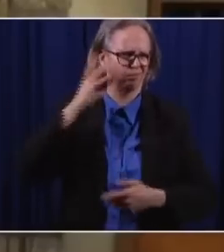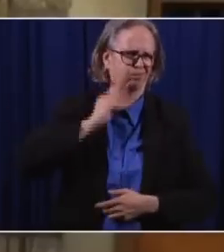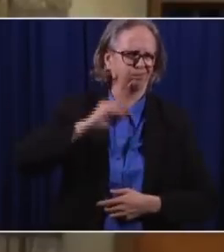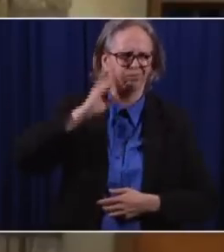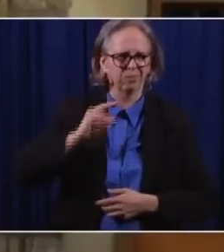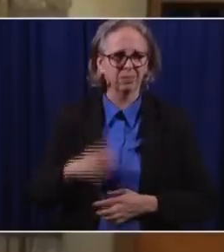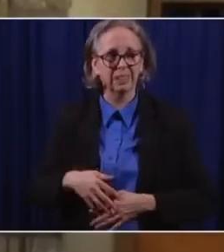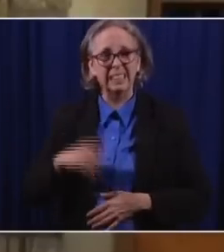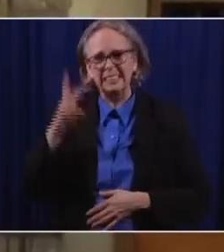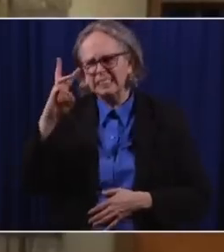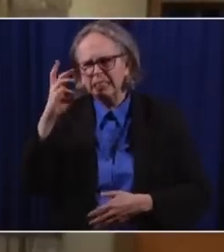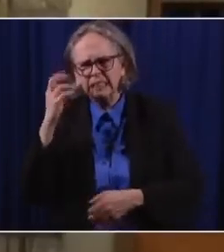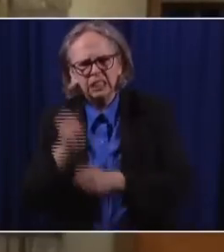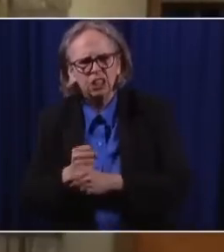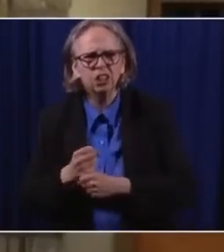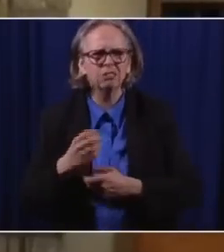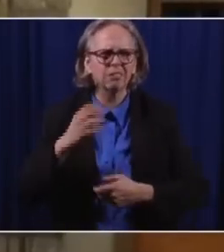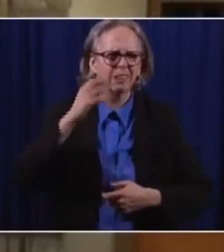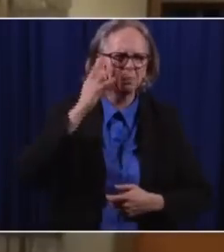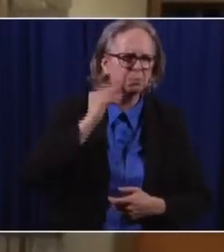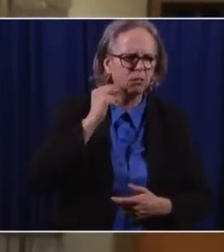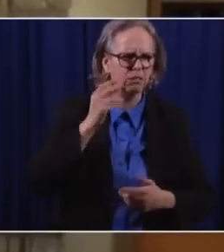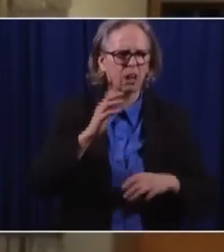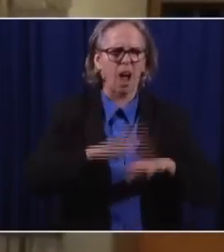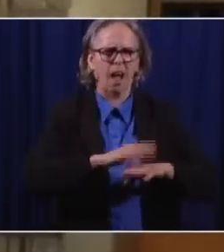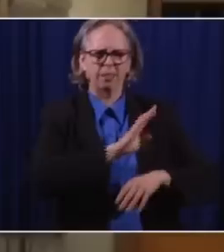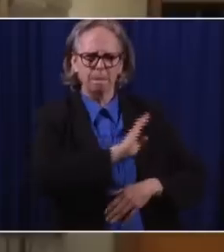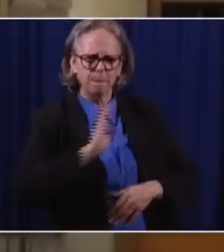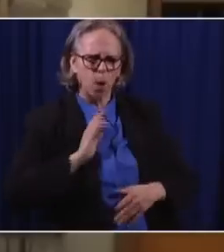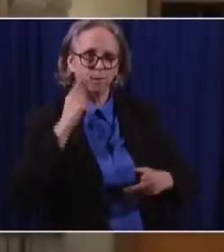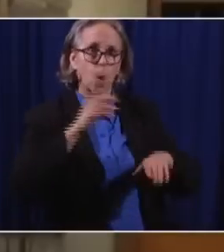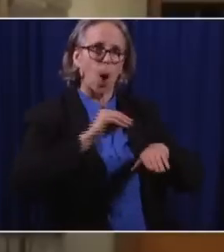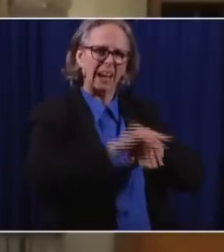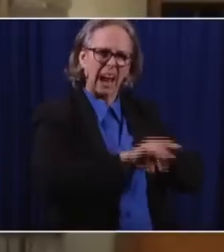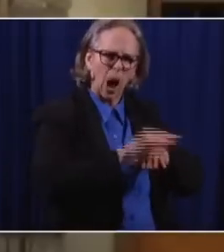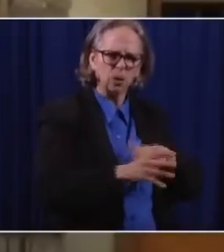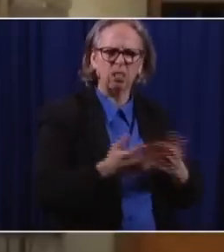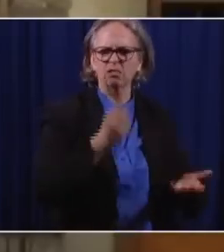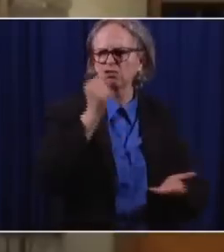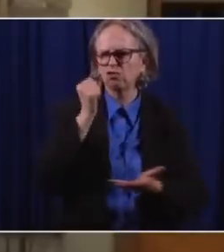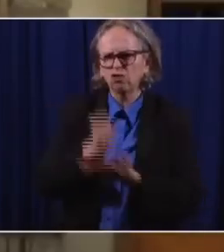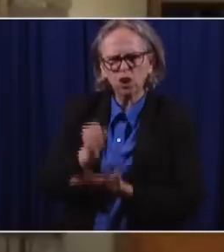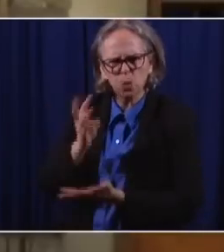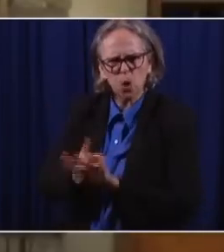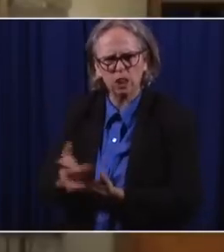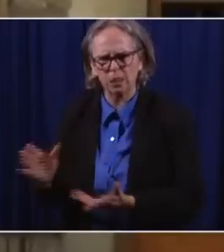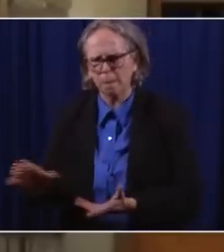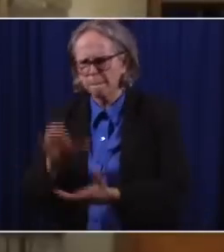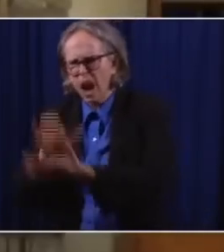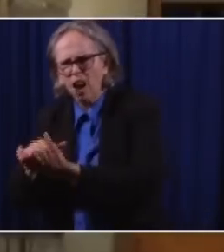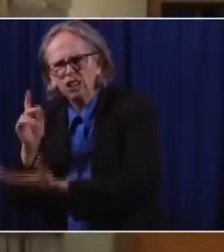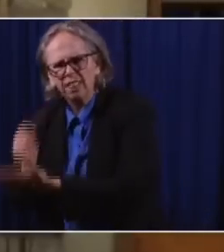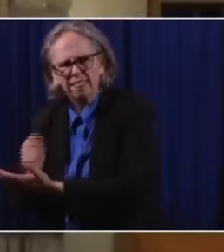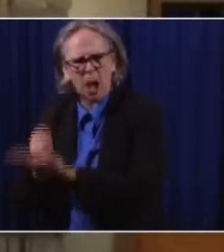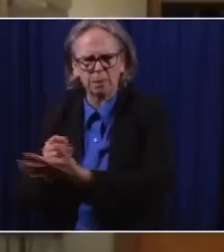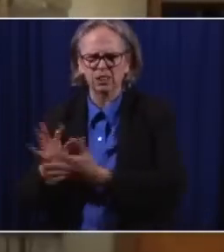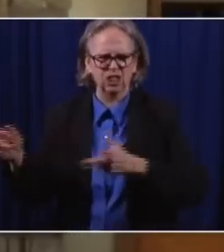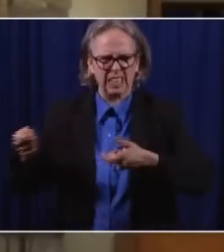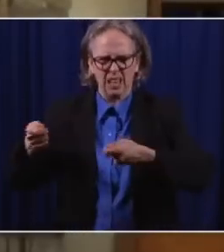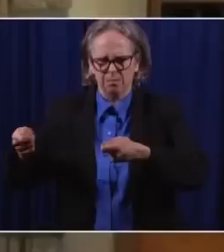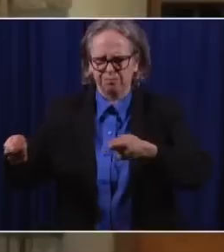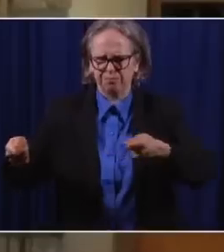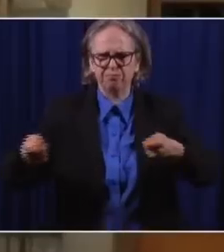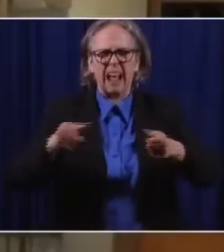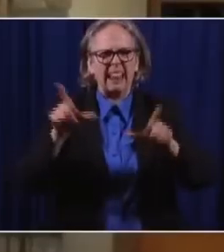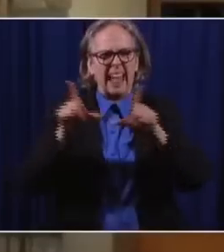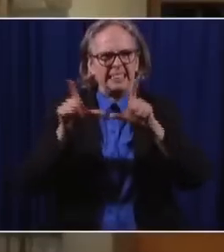the board for counselors, social workers, and marriage and family therapists, where she dealt with the licensing issues, as well as regulating and